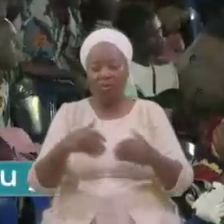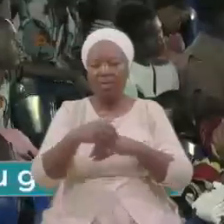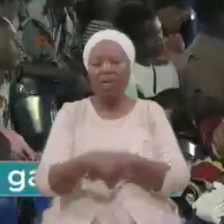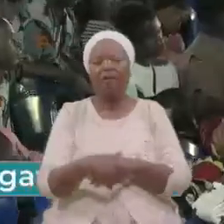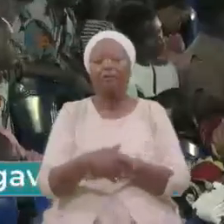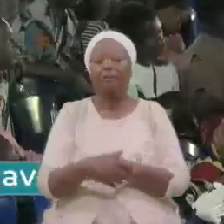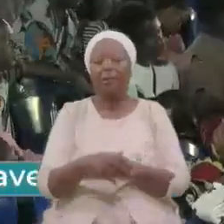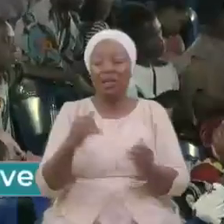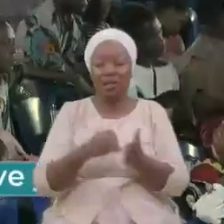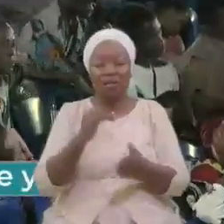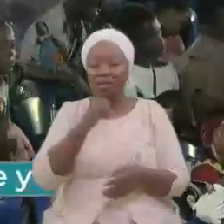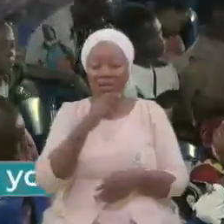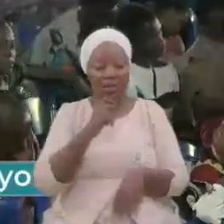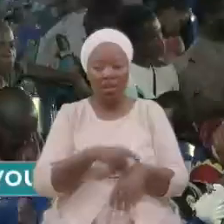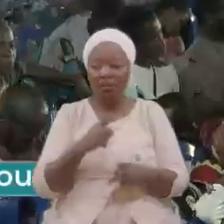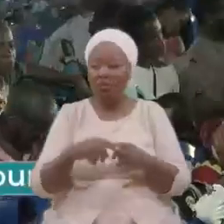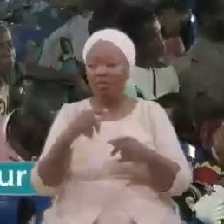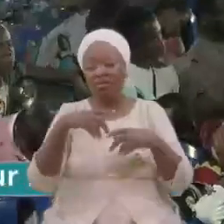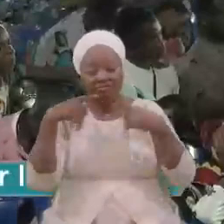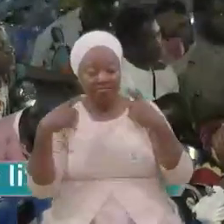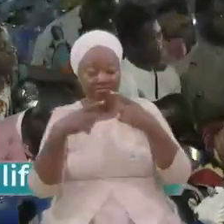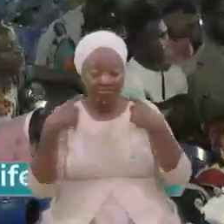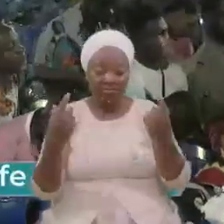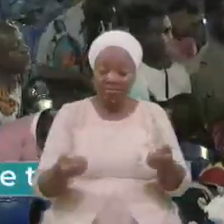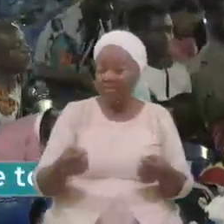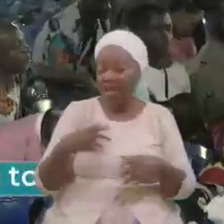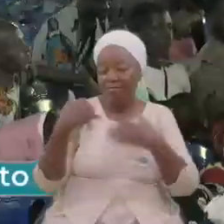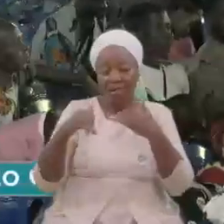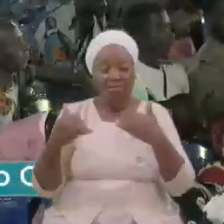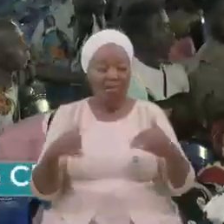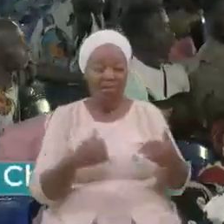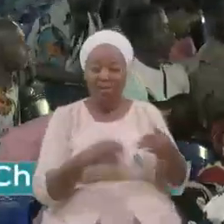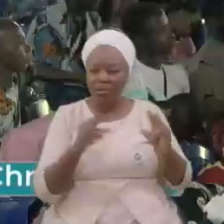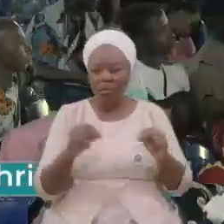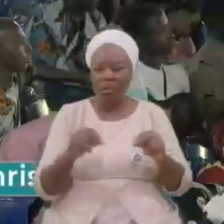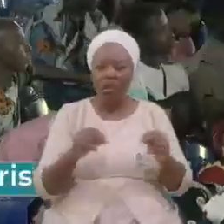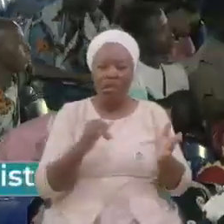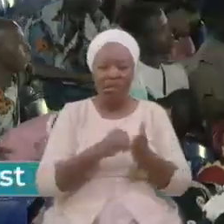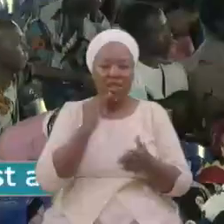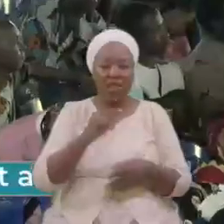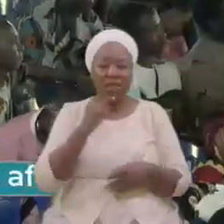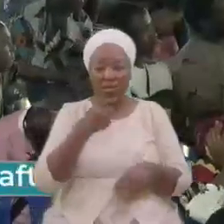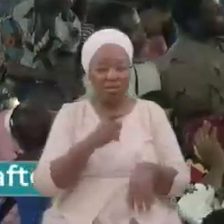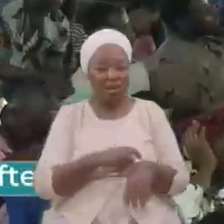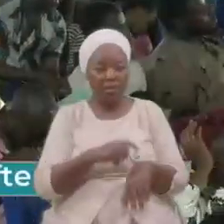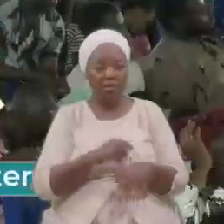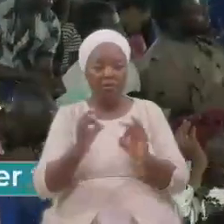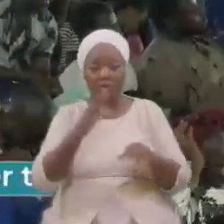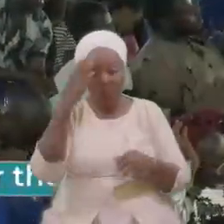there. A lot of people there. Please, let's reach out to them. Our ushers, our choristers, all